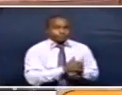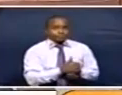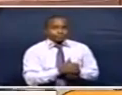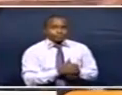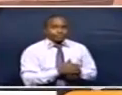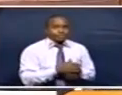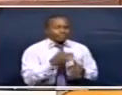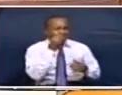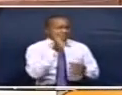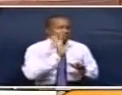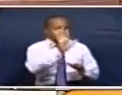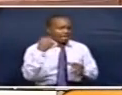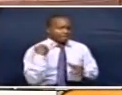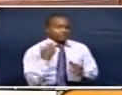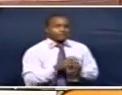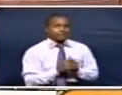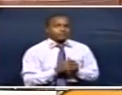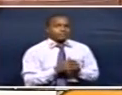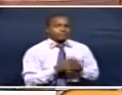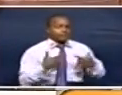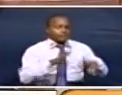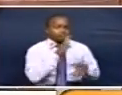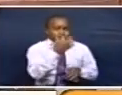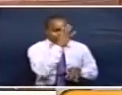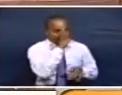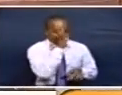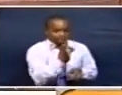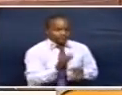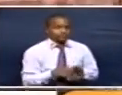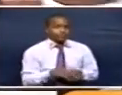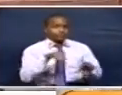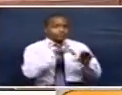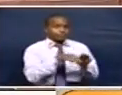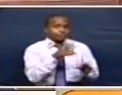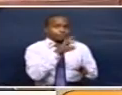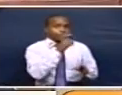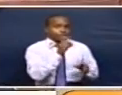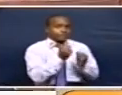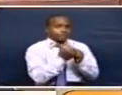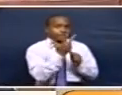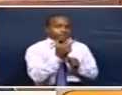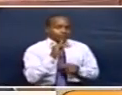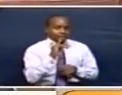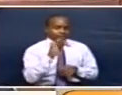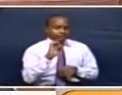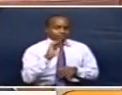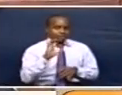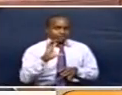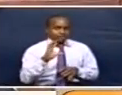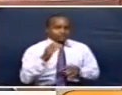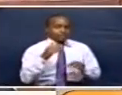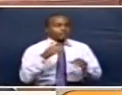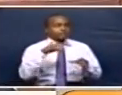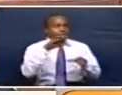her figures, but let's be serious. In 2013, IBC conducted elections in